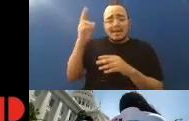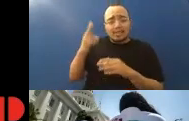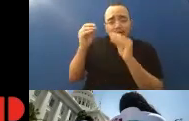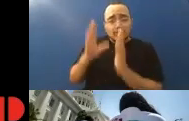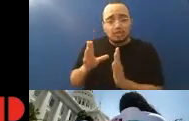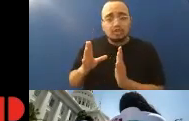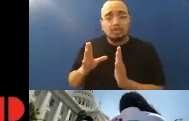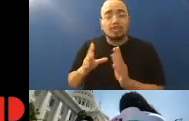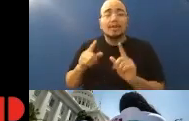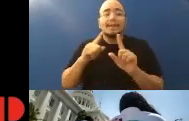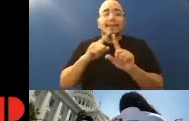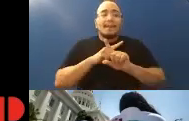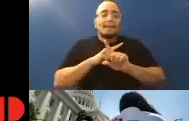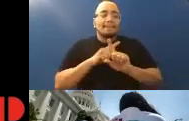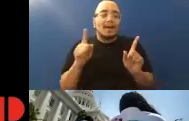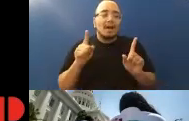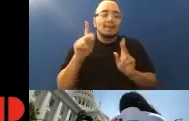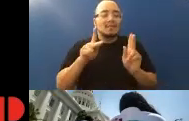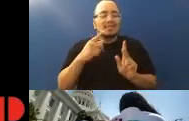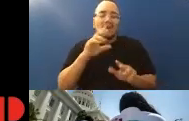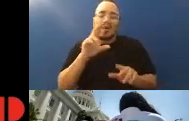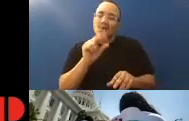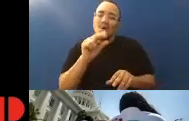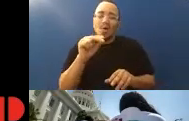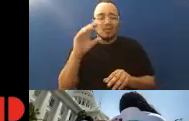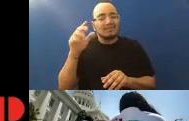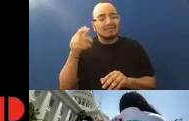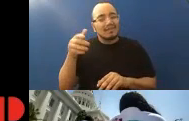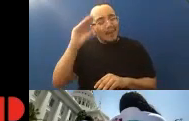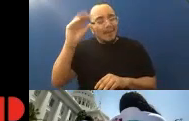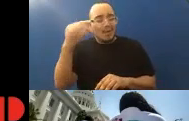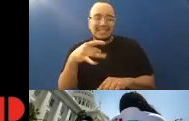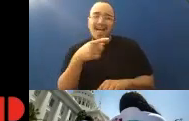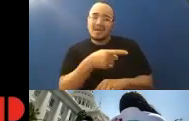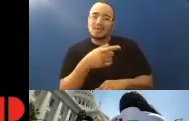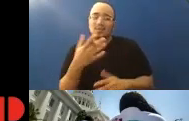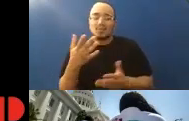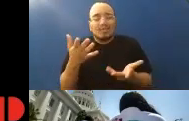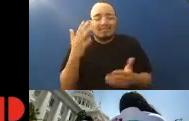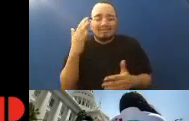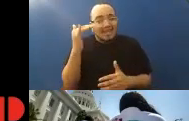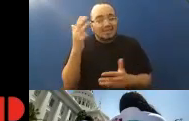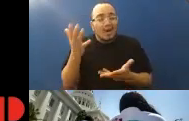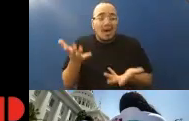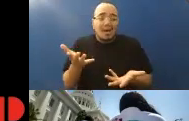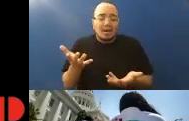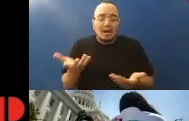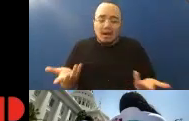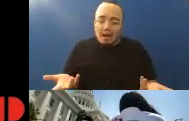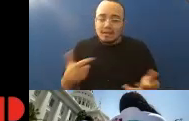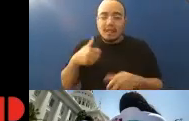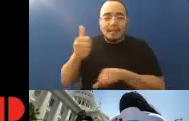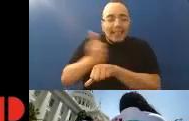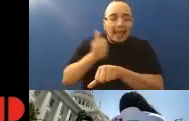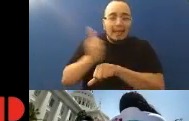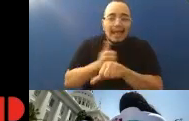like the boys like you. That's why they keep harassing you. That's why they won't leave you alone. So basically, I was getting blamed for